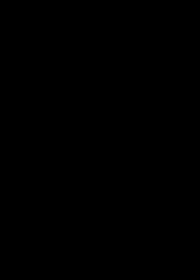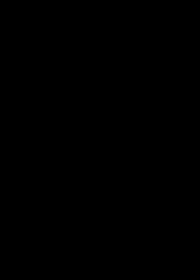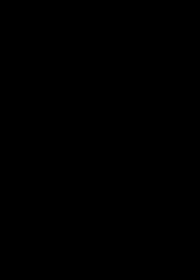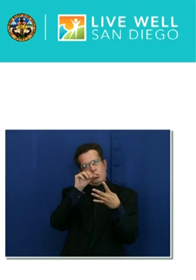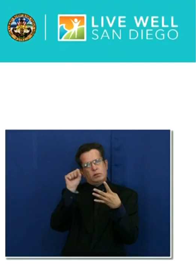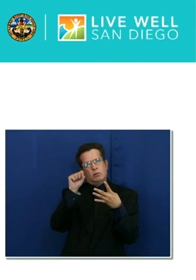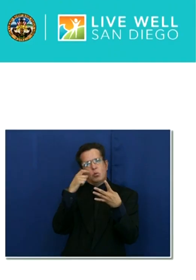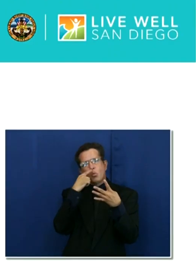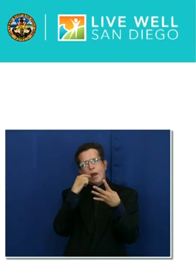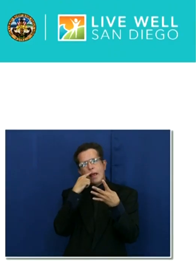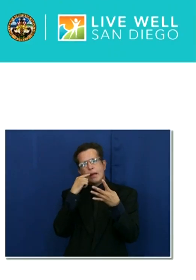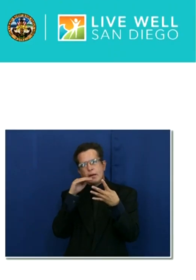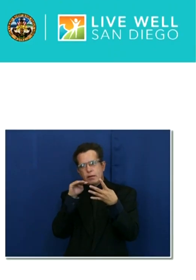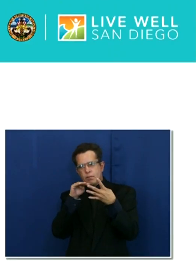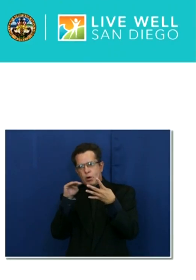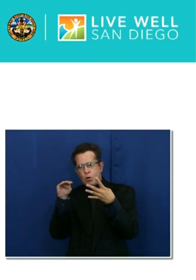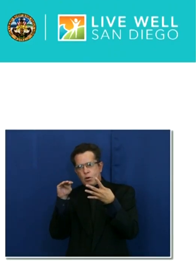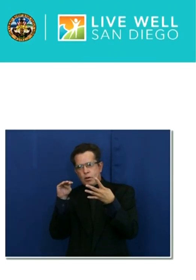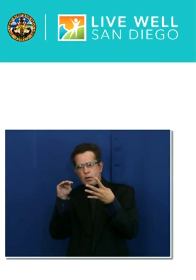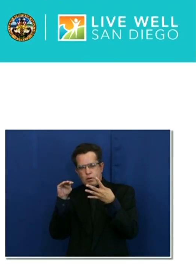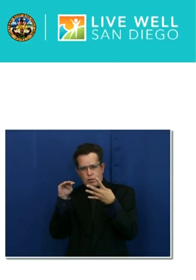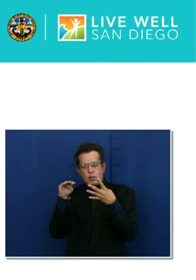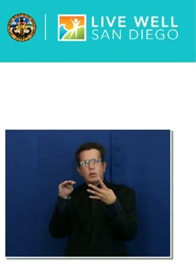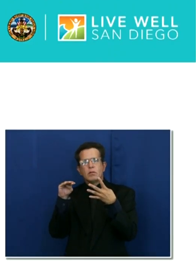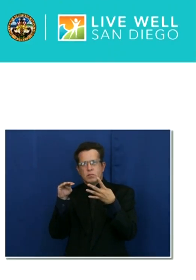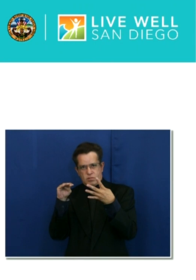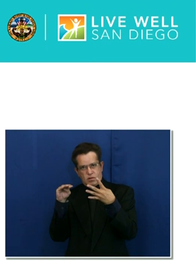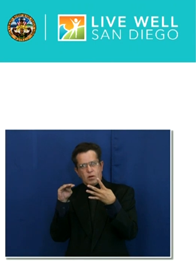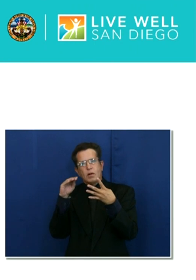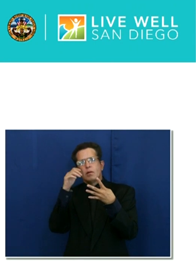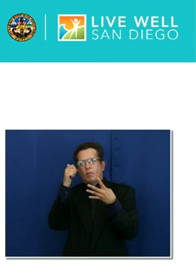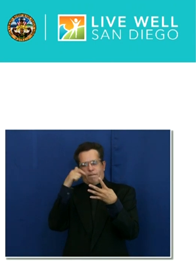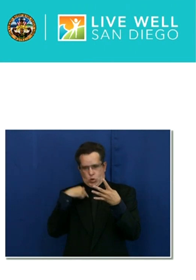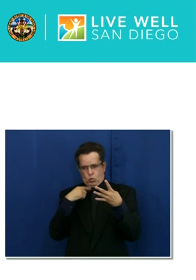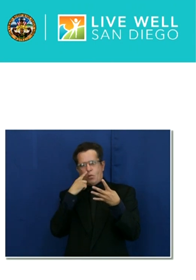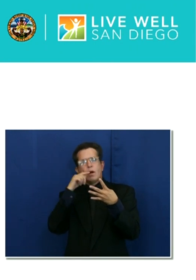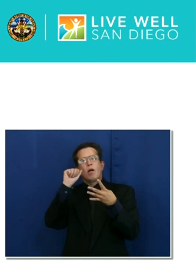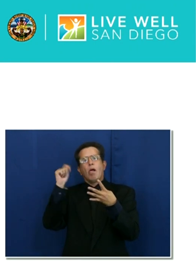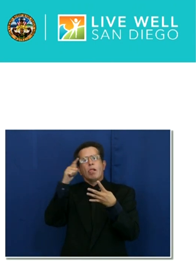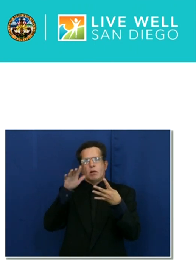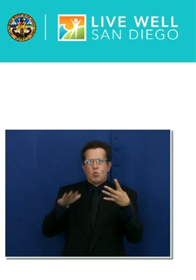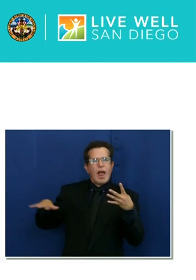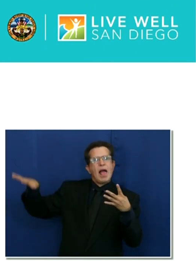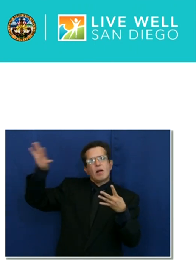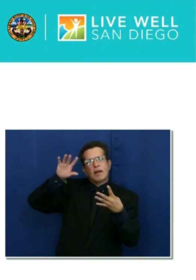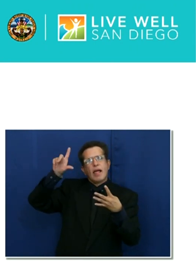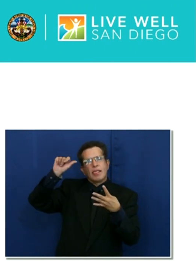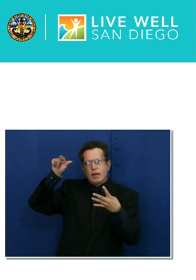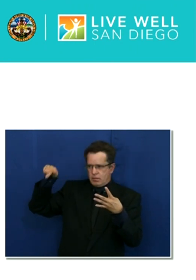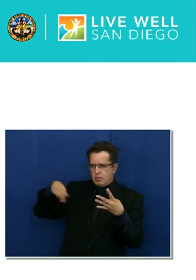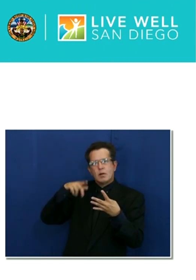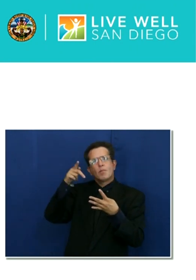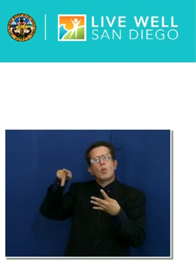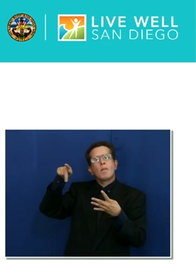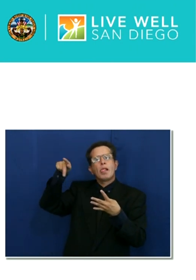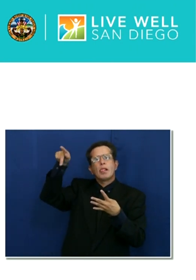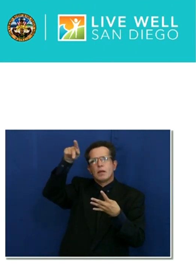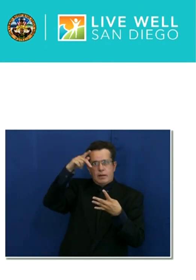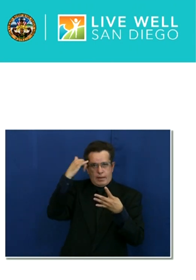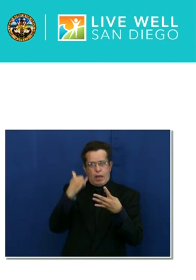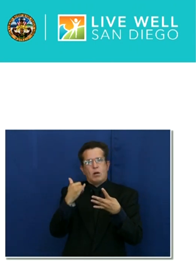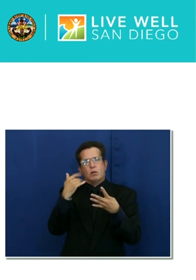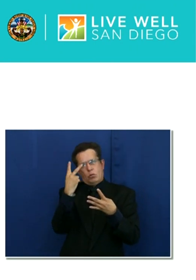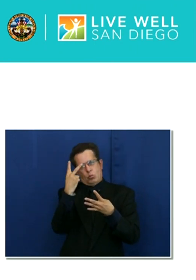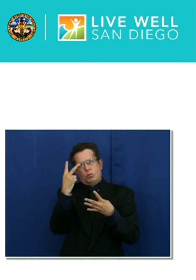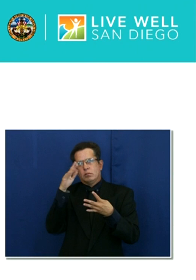red, immersed in a sea of purple. So now we have 2 other counties